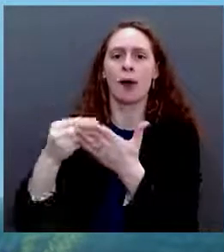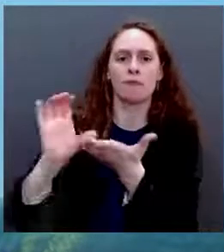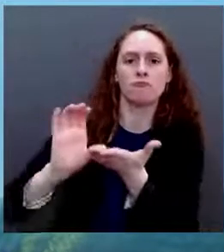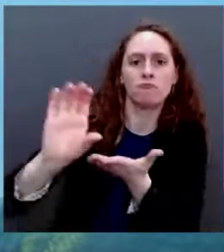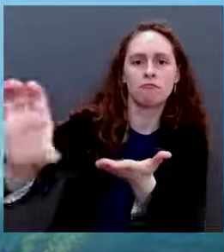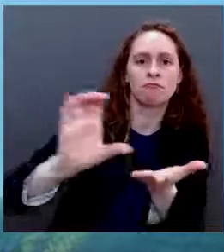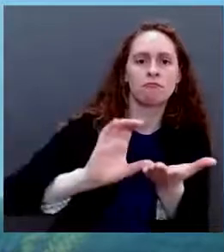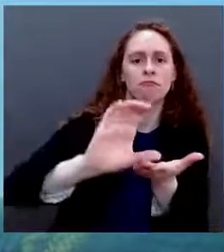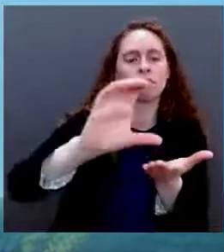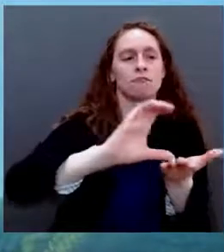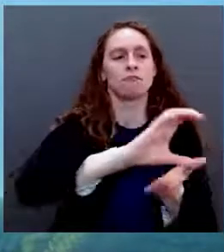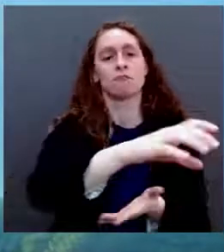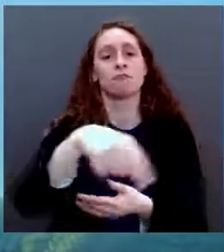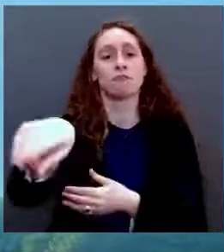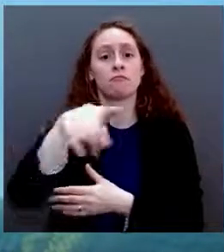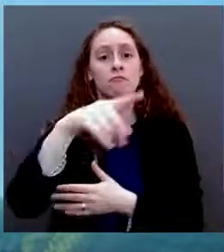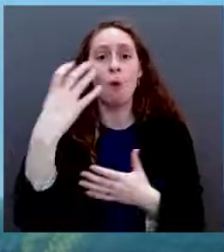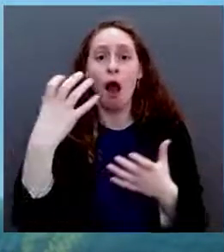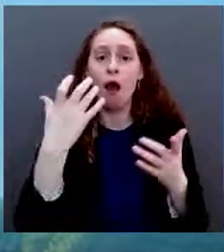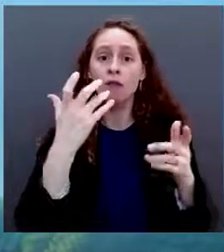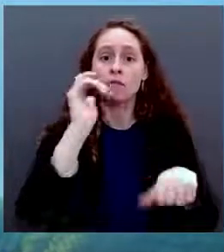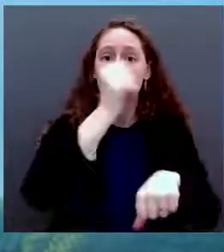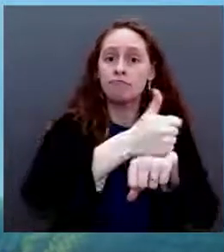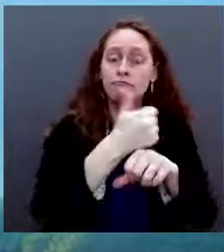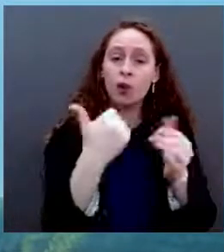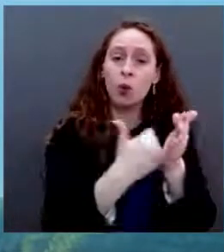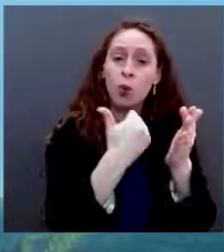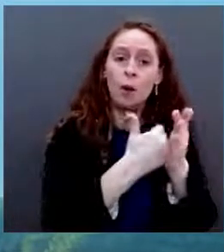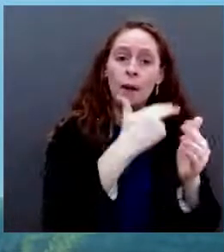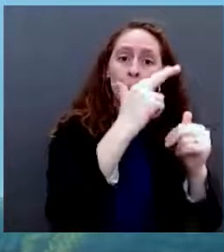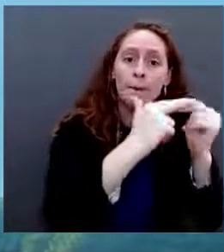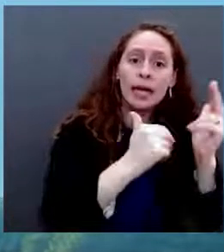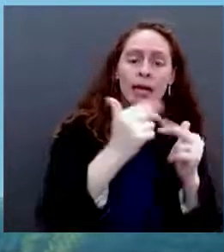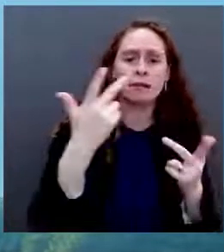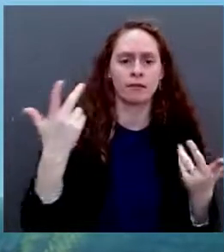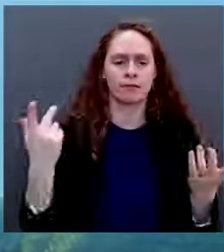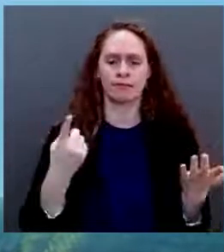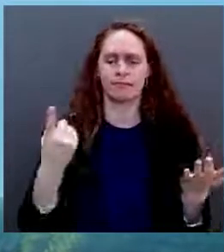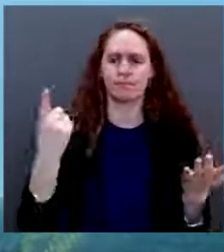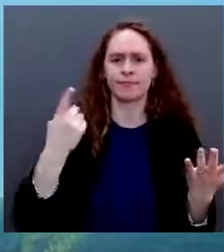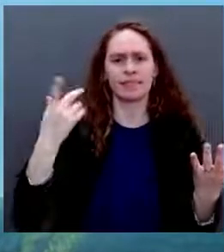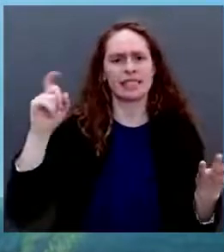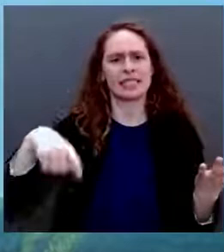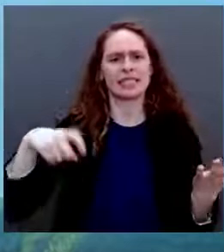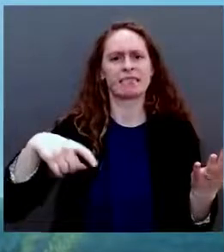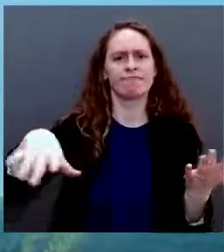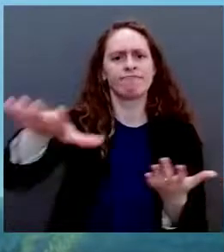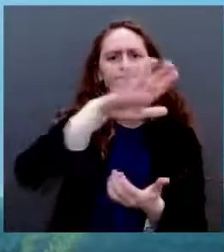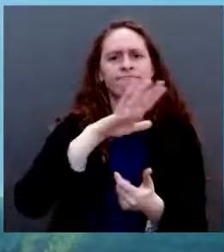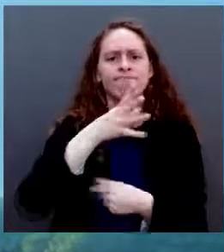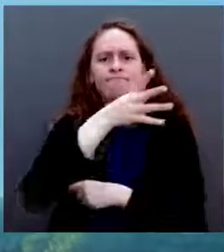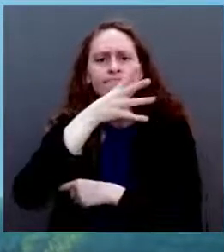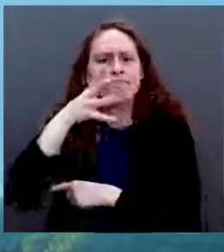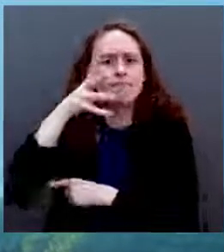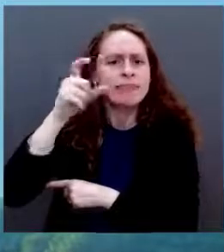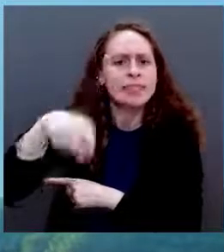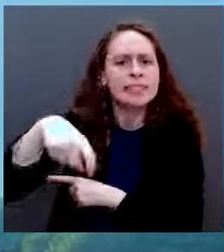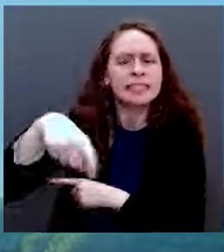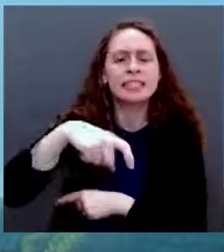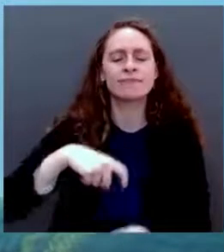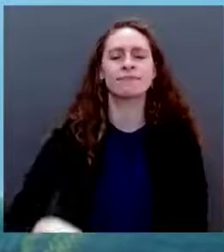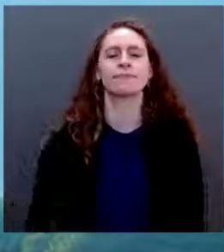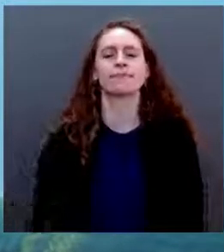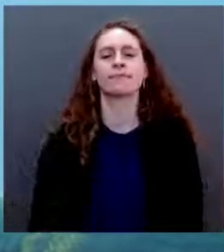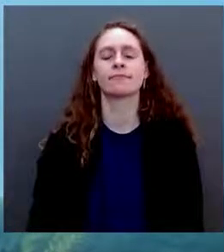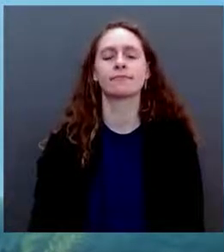workforce, Mr. President. And so $100 million of this resource is going to be used to support and to create a pipeline of well-trained